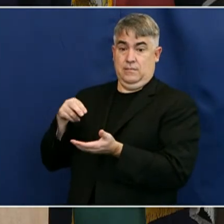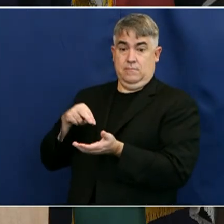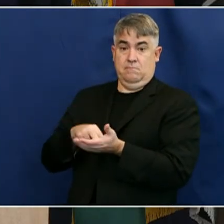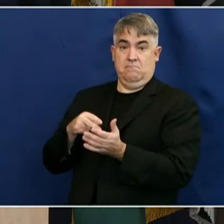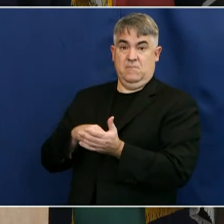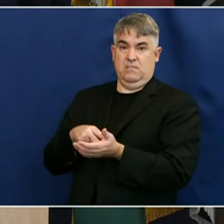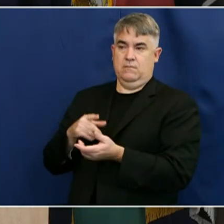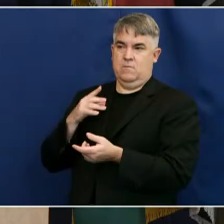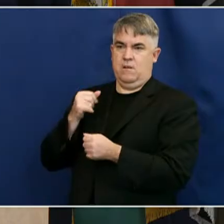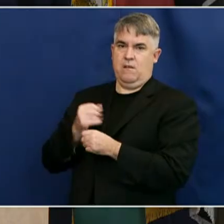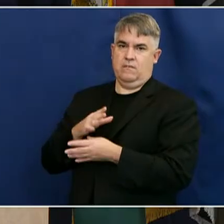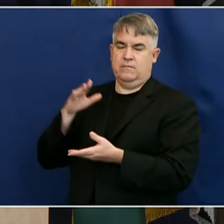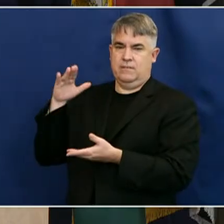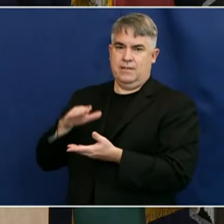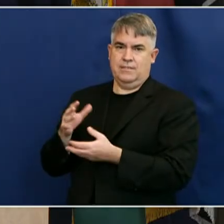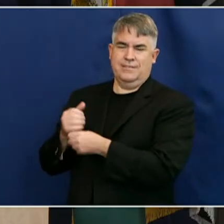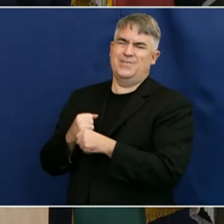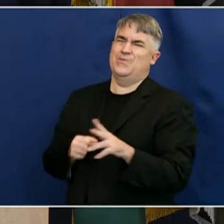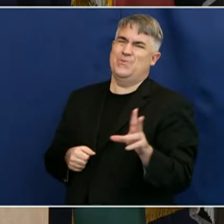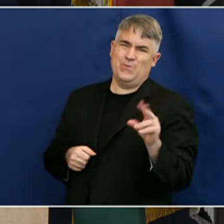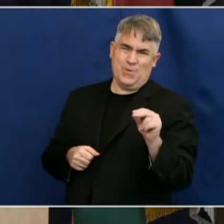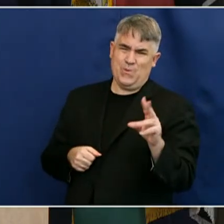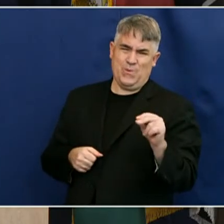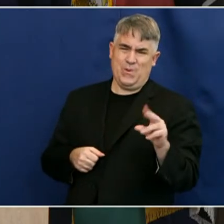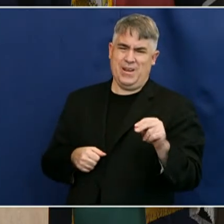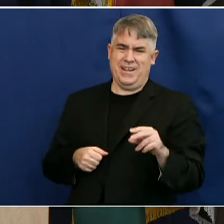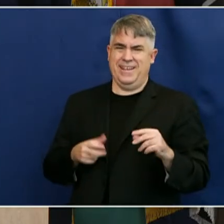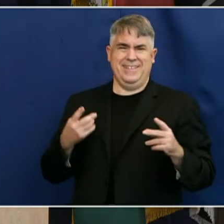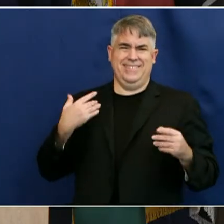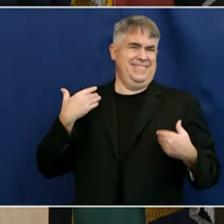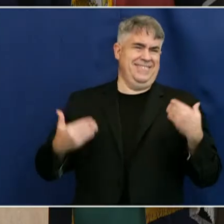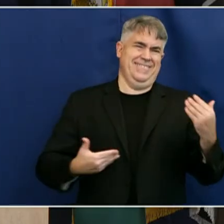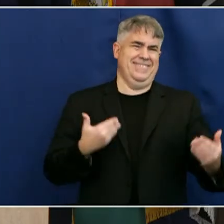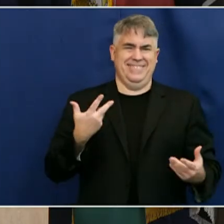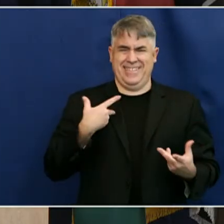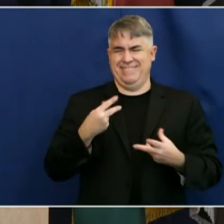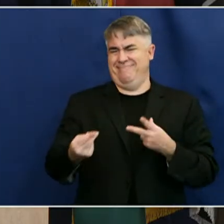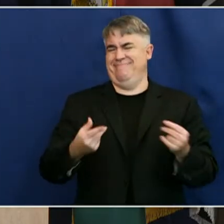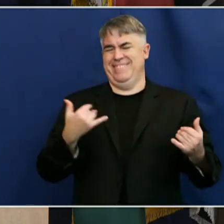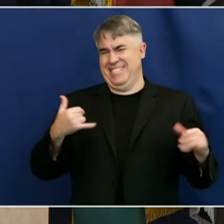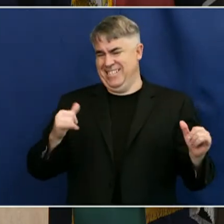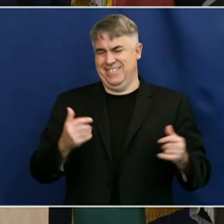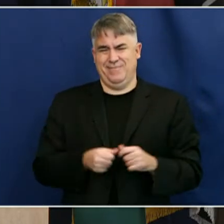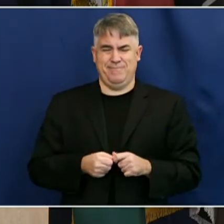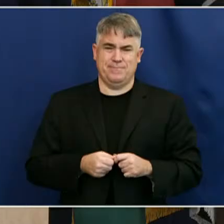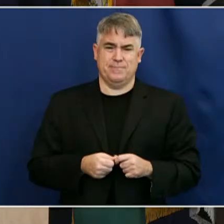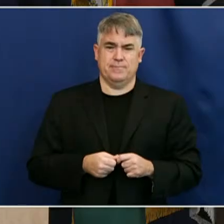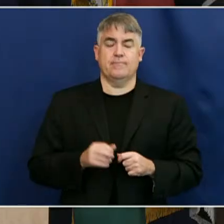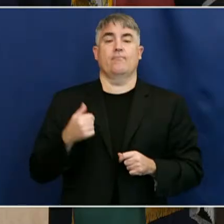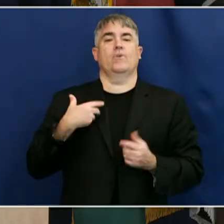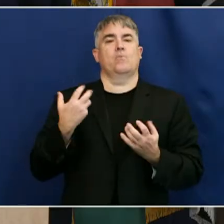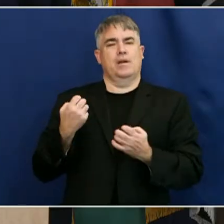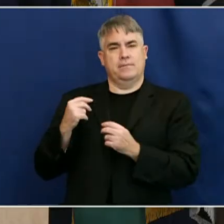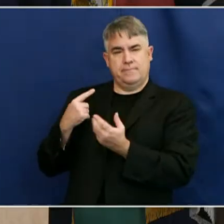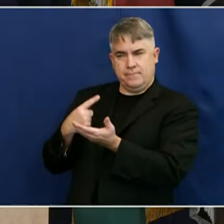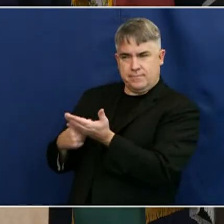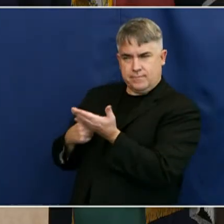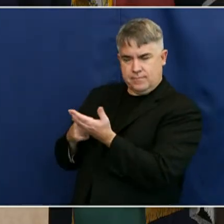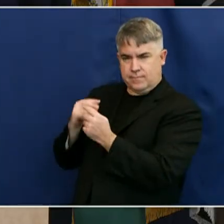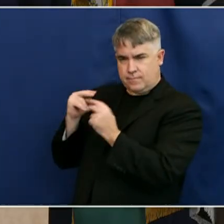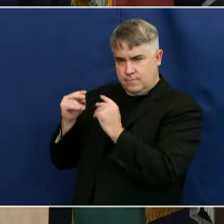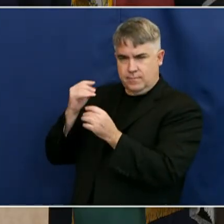it's not impacting our ability to administer vaccines. And so we will continue working through these issues to ensure we arrive at a